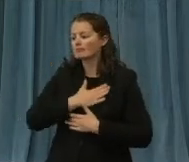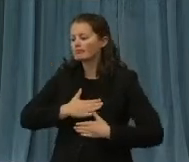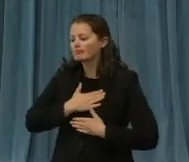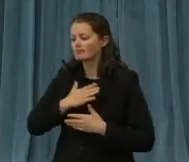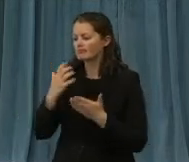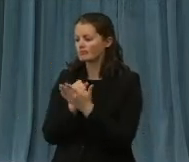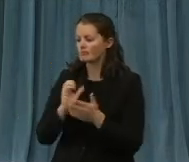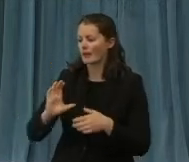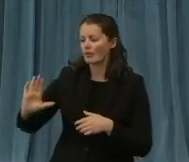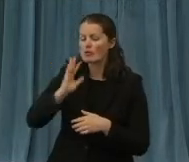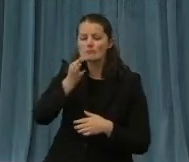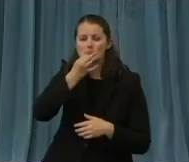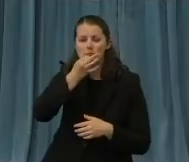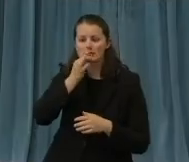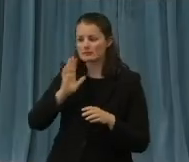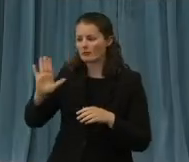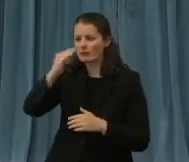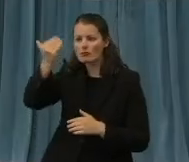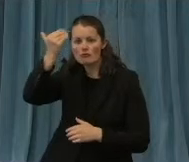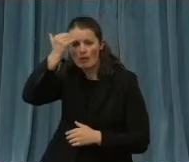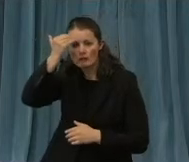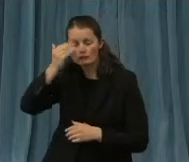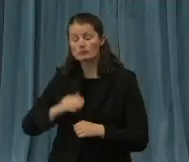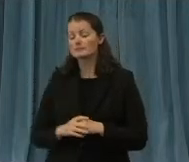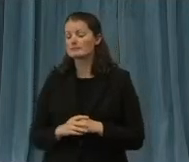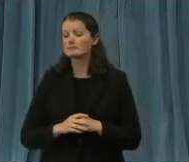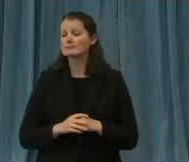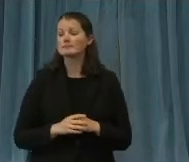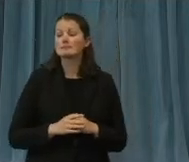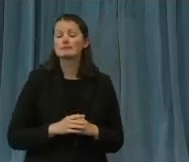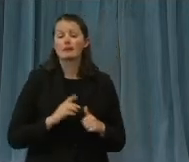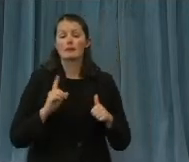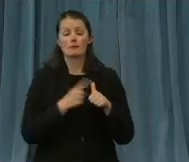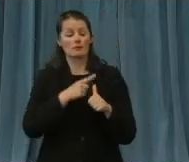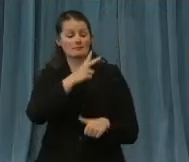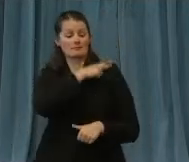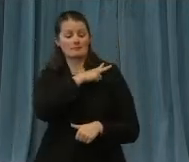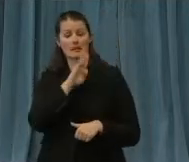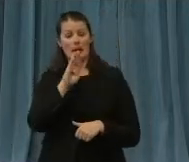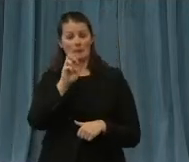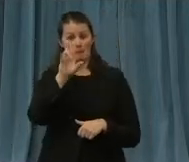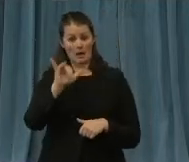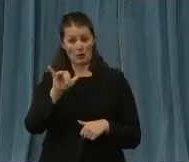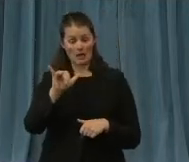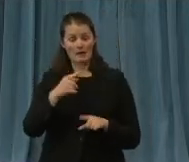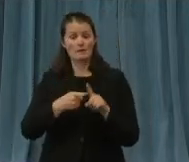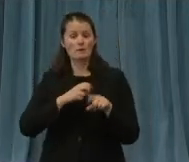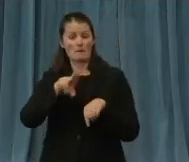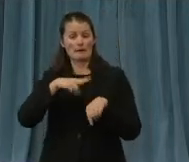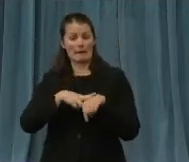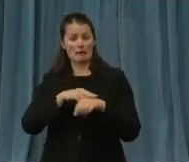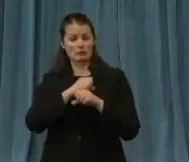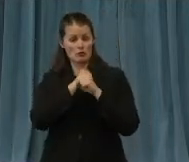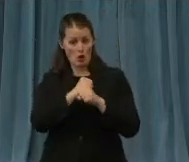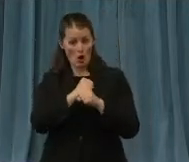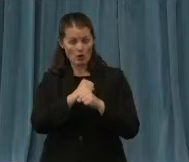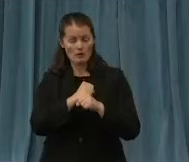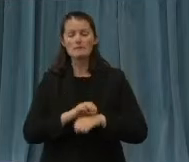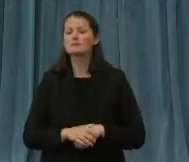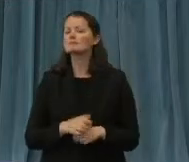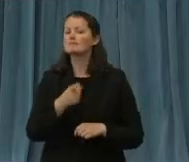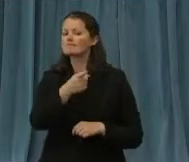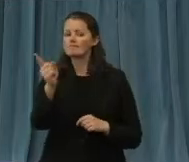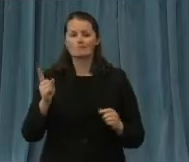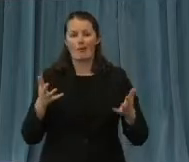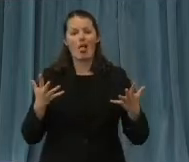areas. So first we have Major General Andra L. Berry of the Nevada National Guard. As you all know, the Nevada